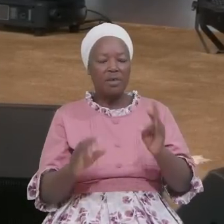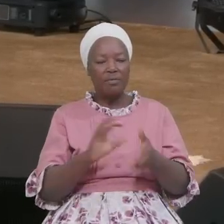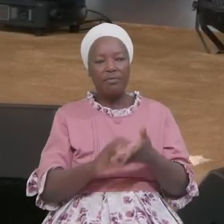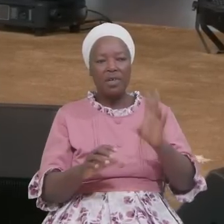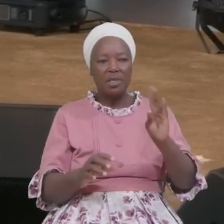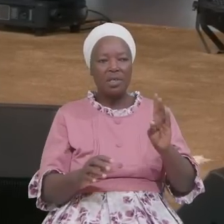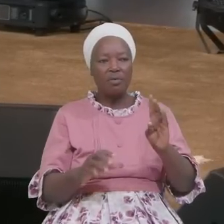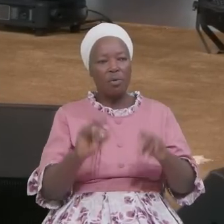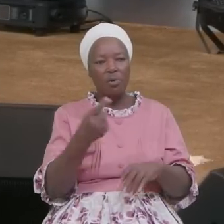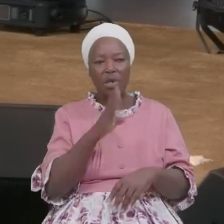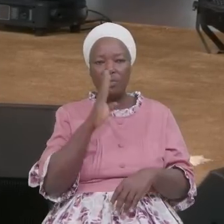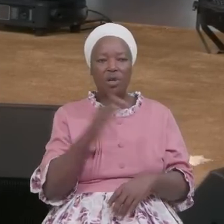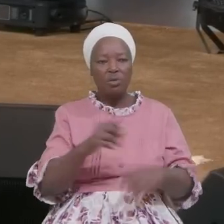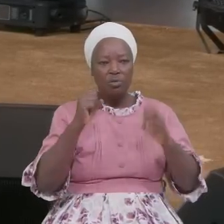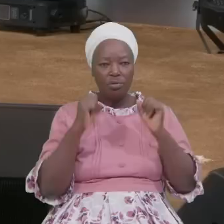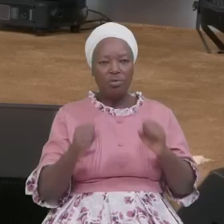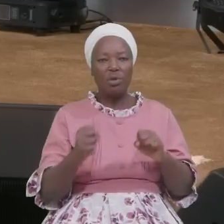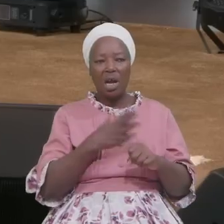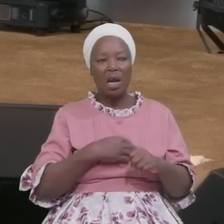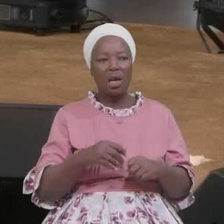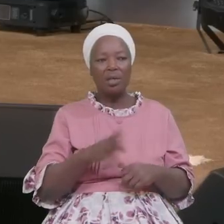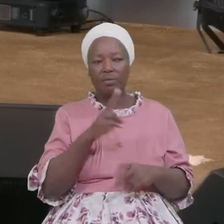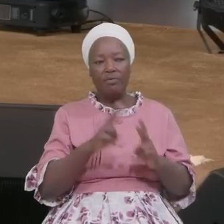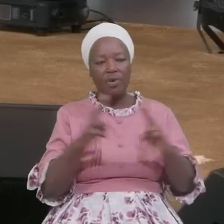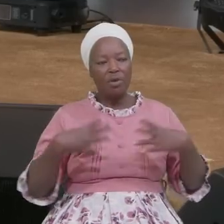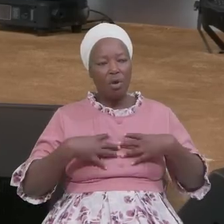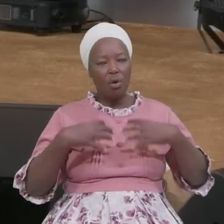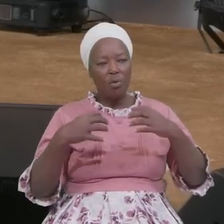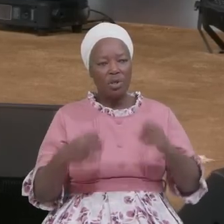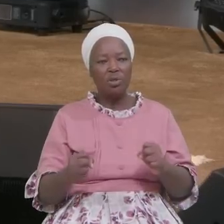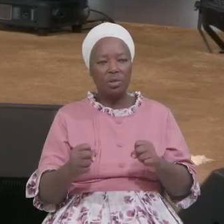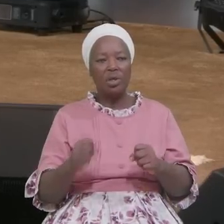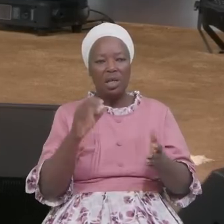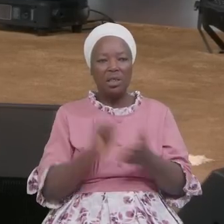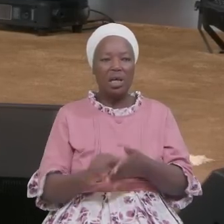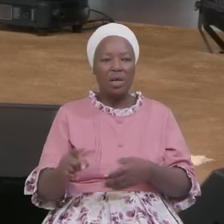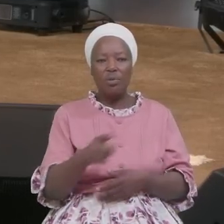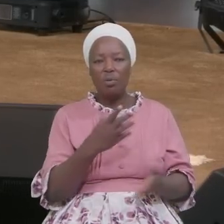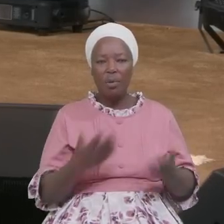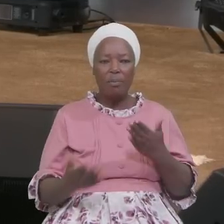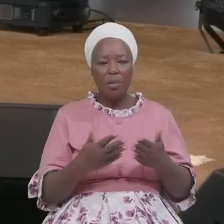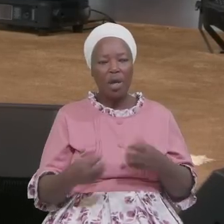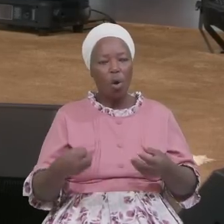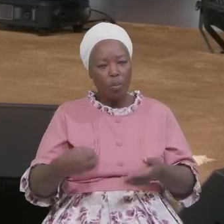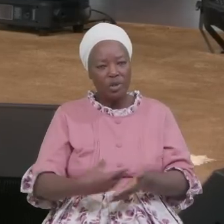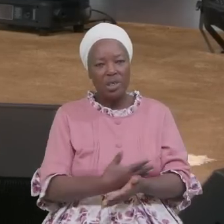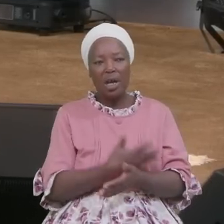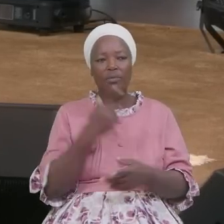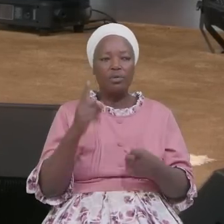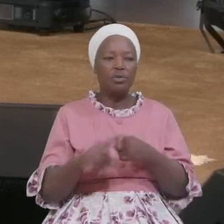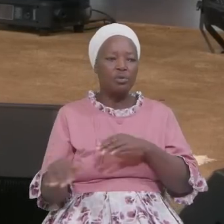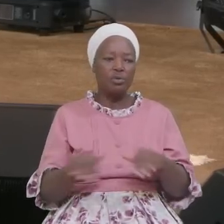In verse 7, only be thou strong and very courageous, that thou mayest observe to